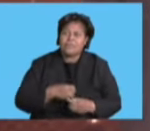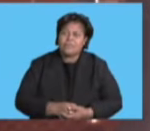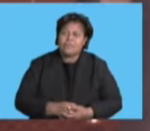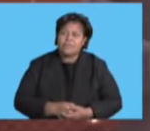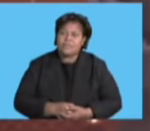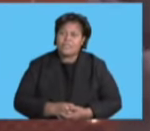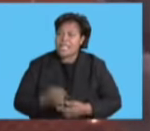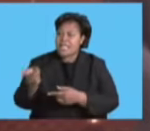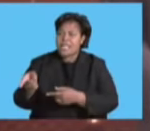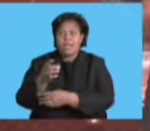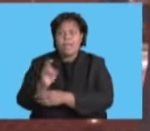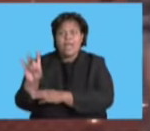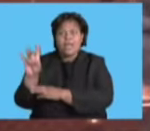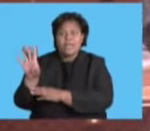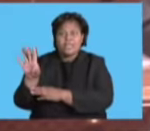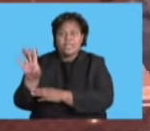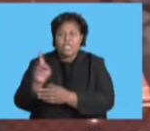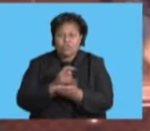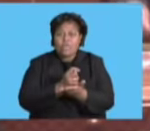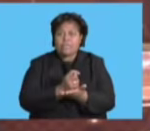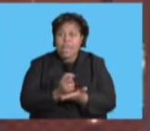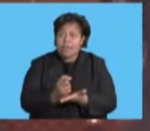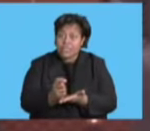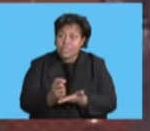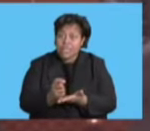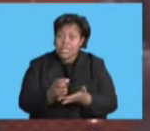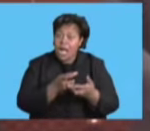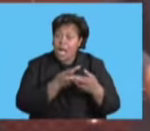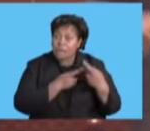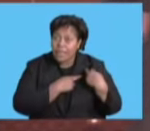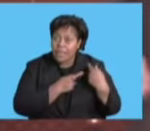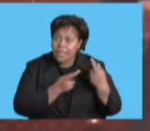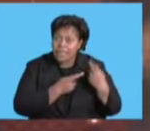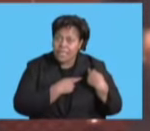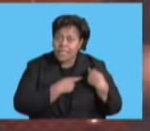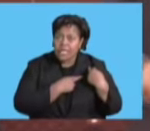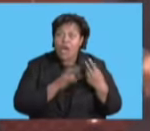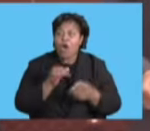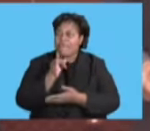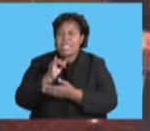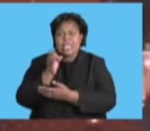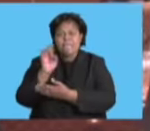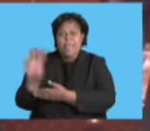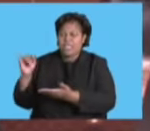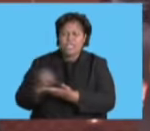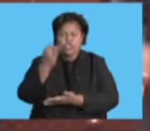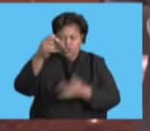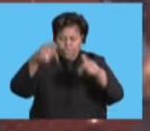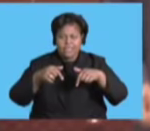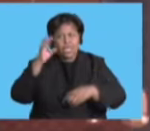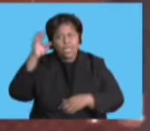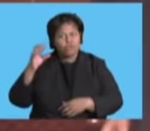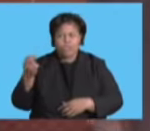in the independence, in the transparency, in the accountability of independent institutions in this country